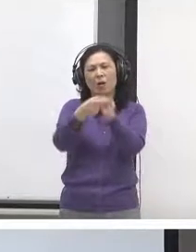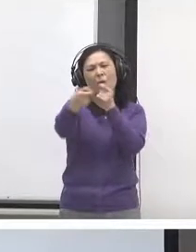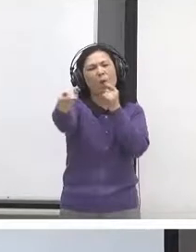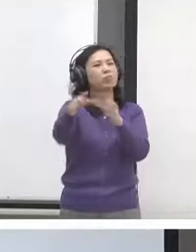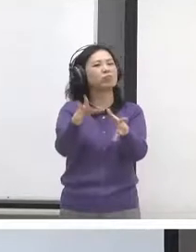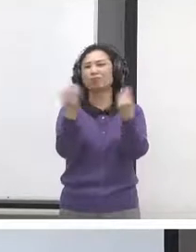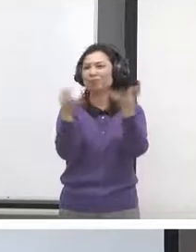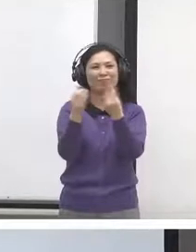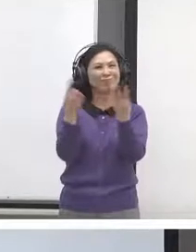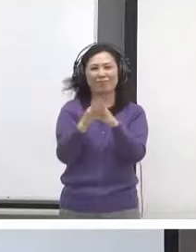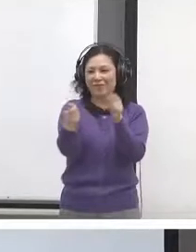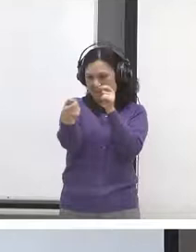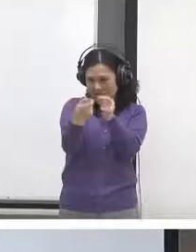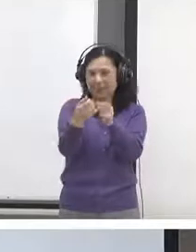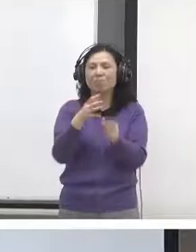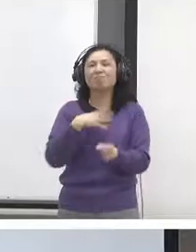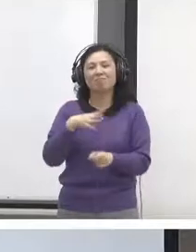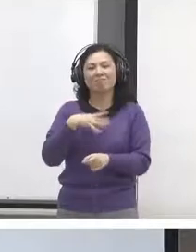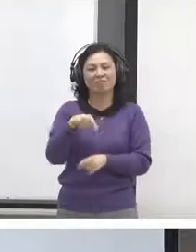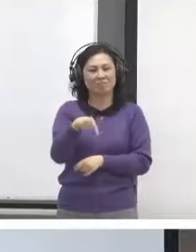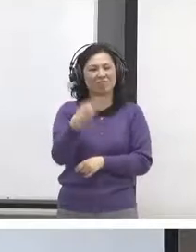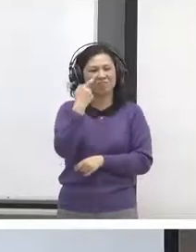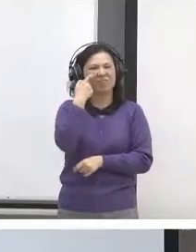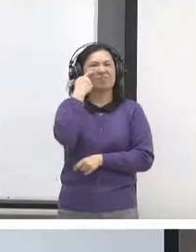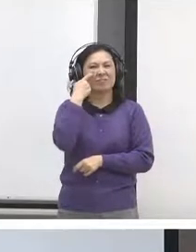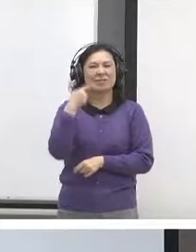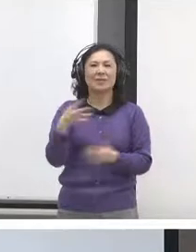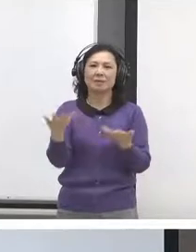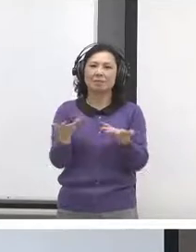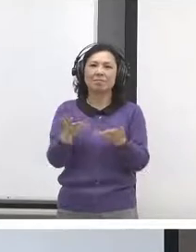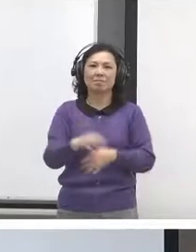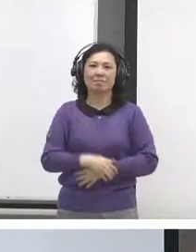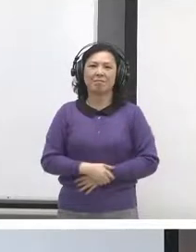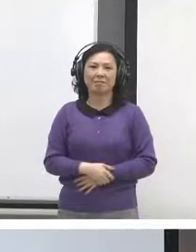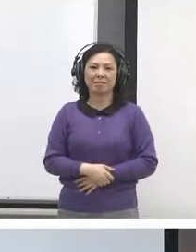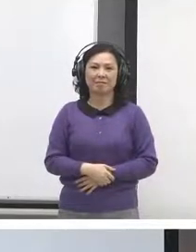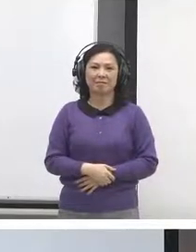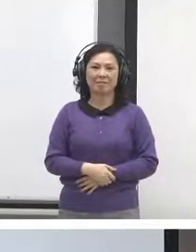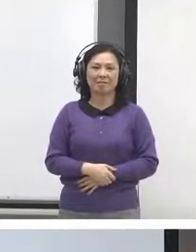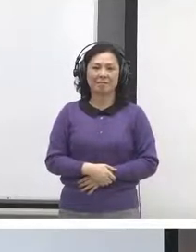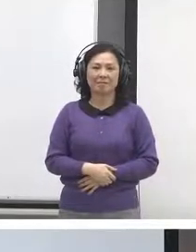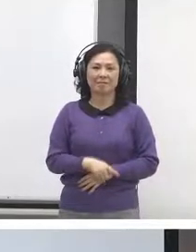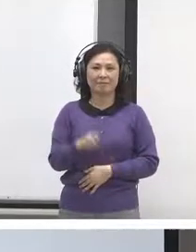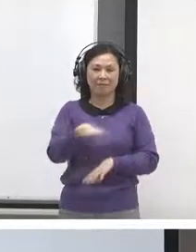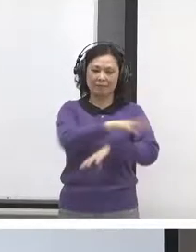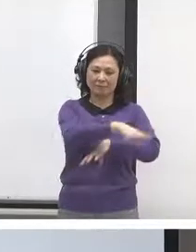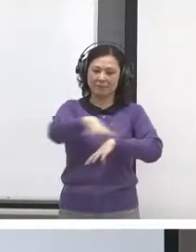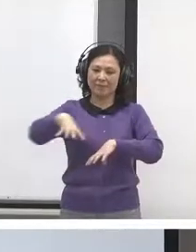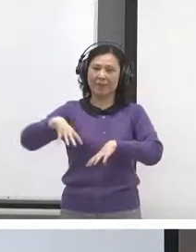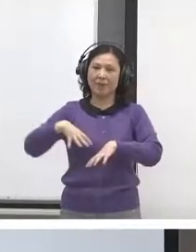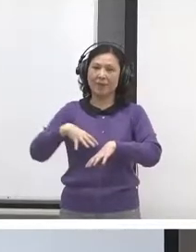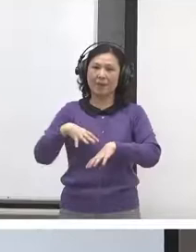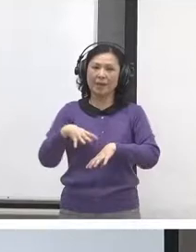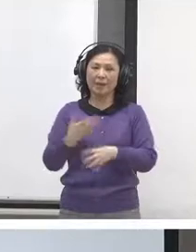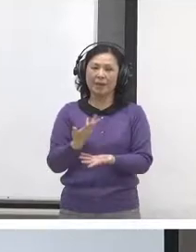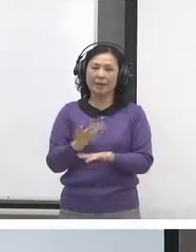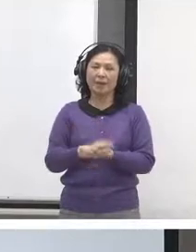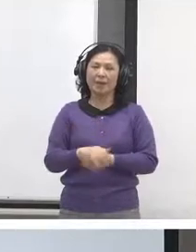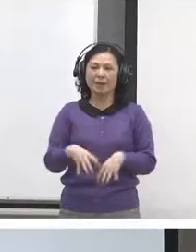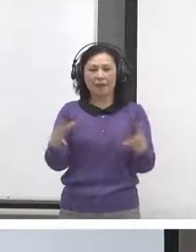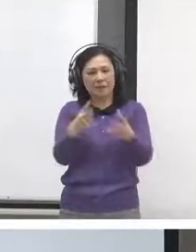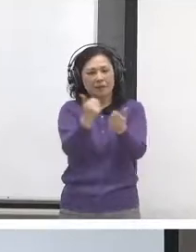problem. And tech meetups in the tech ecosystem, there are voices that are not being elevated and heard. And